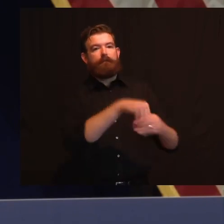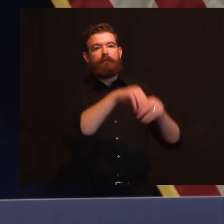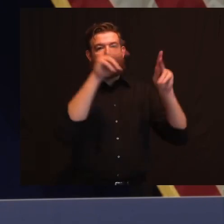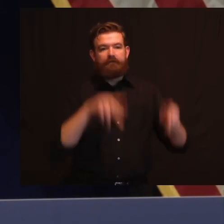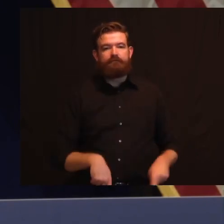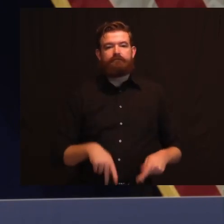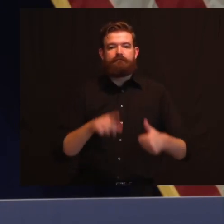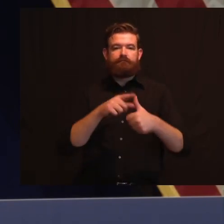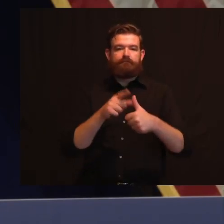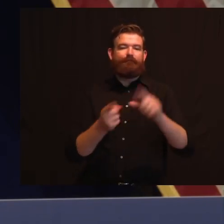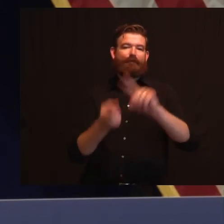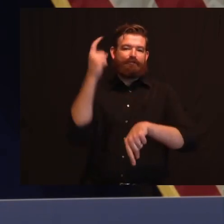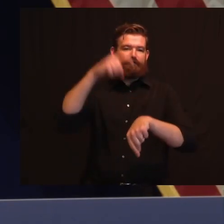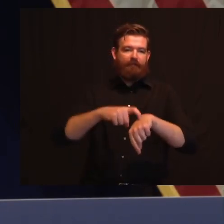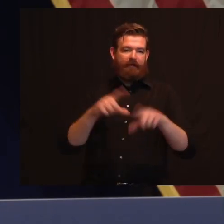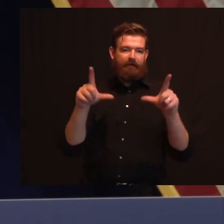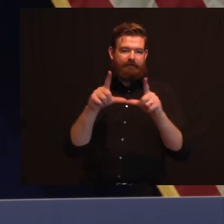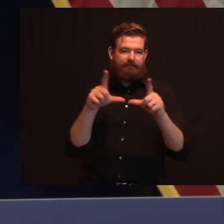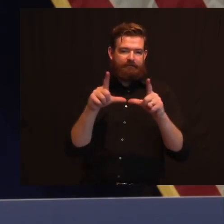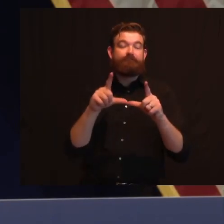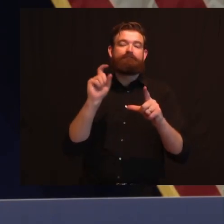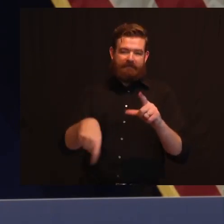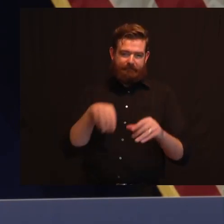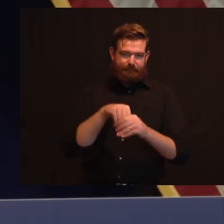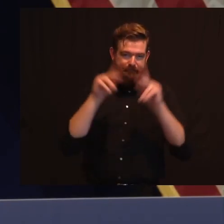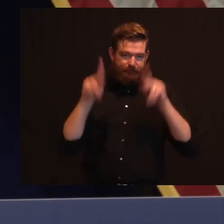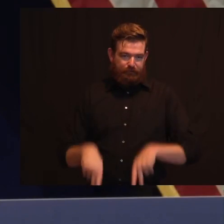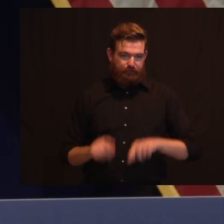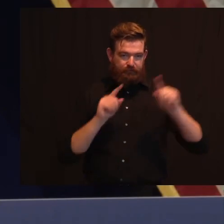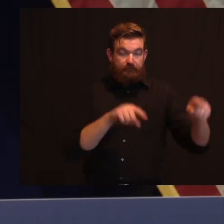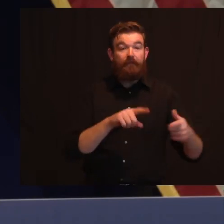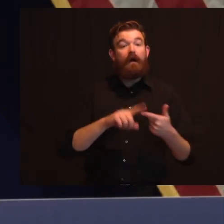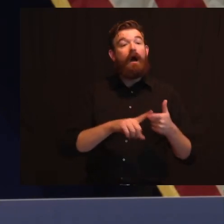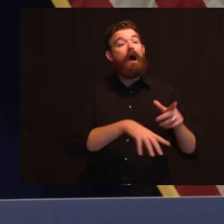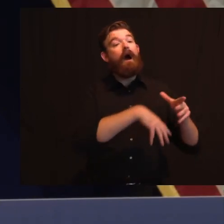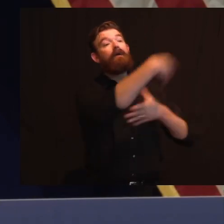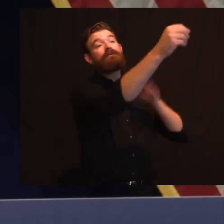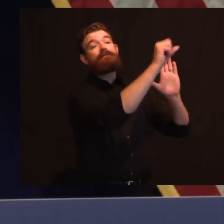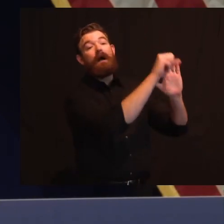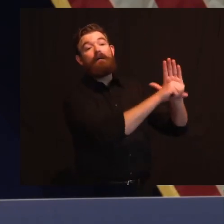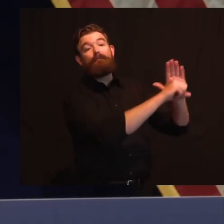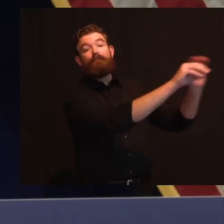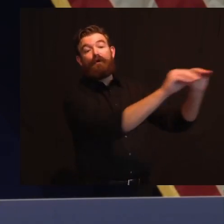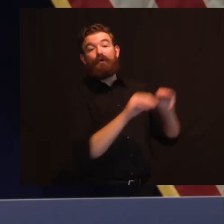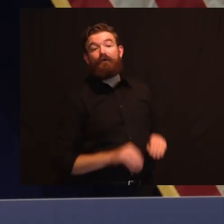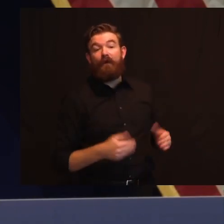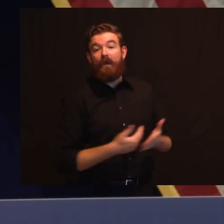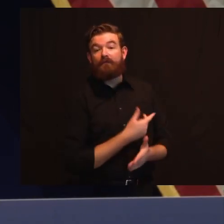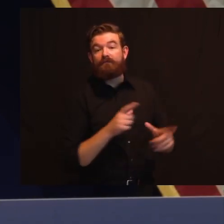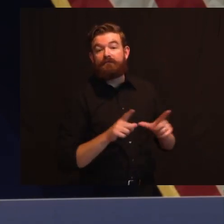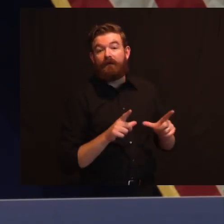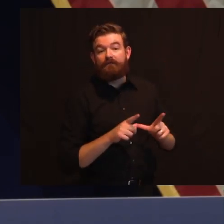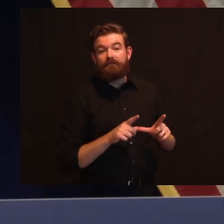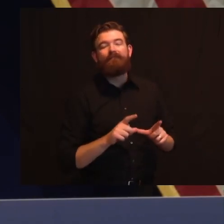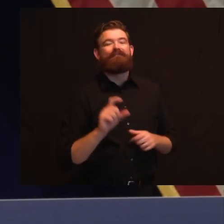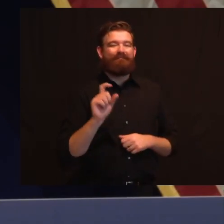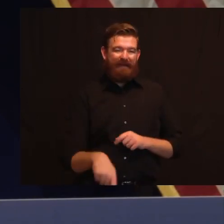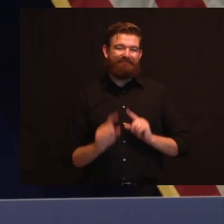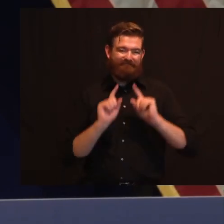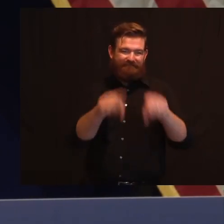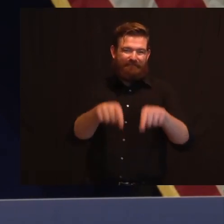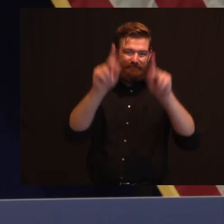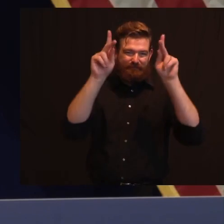Out-of-state transfers, commercial driver licenses that are federally regulated, and private sales of used cars. When